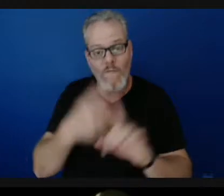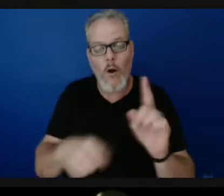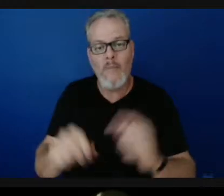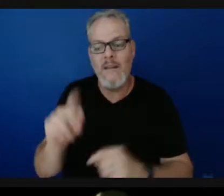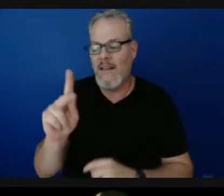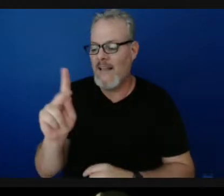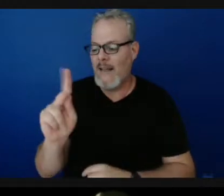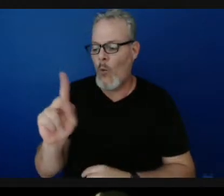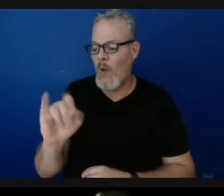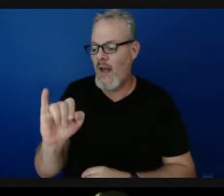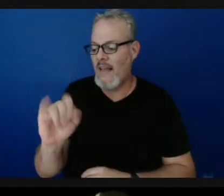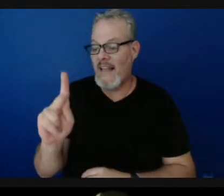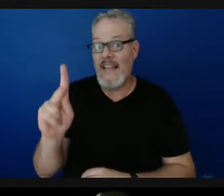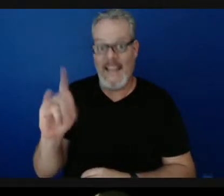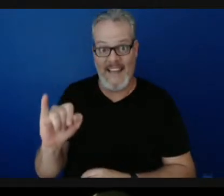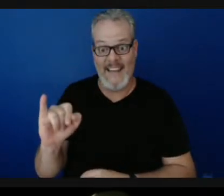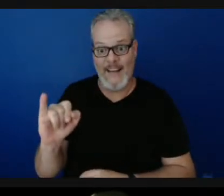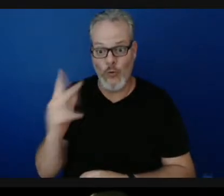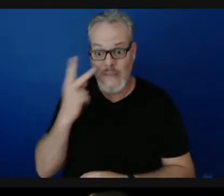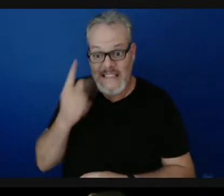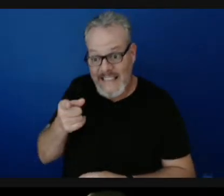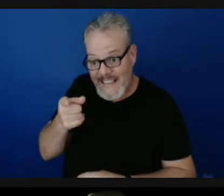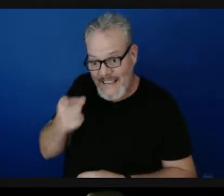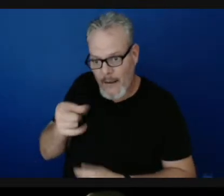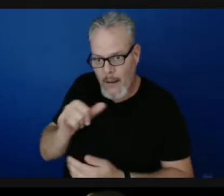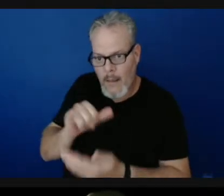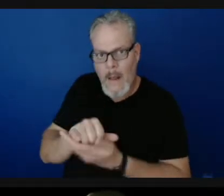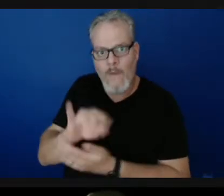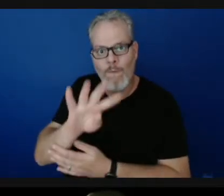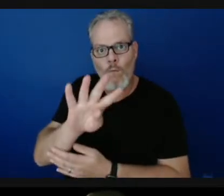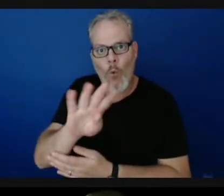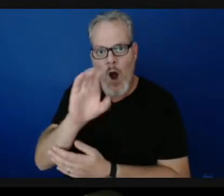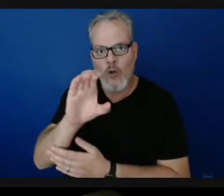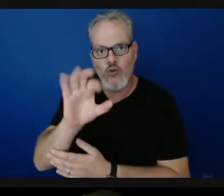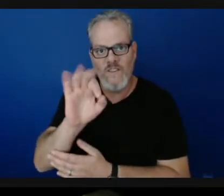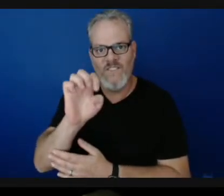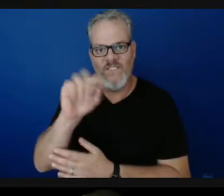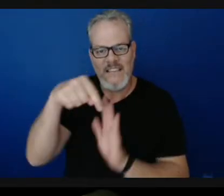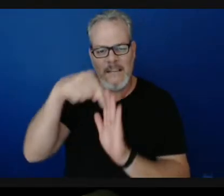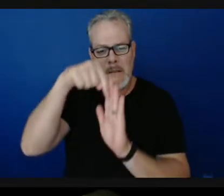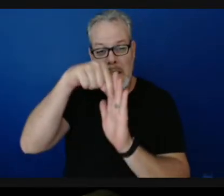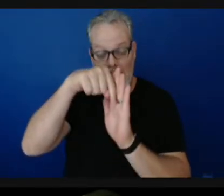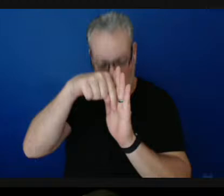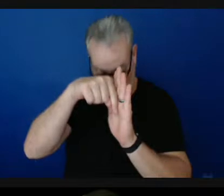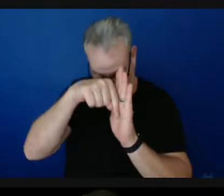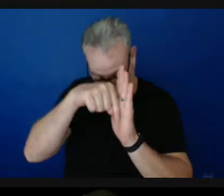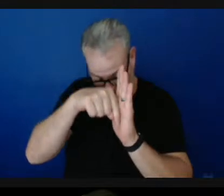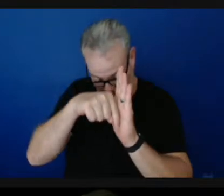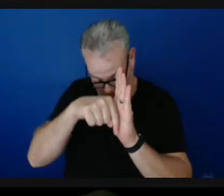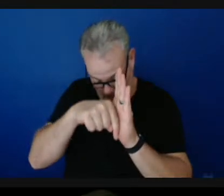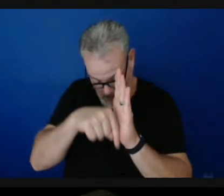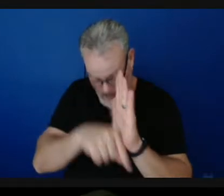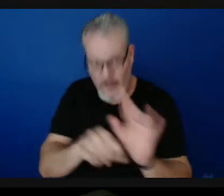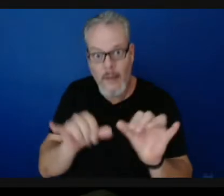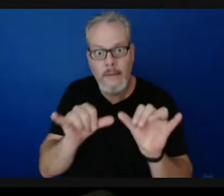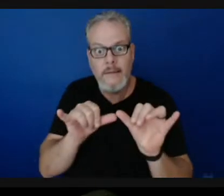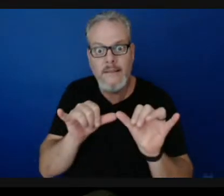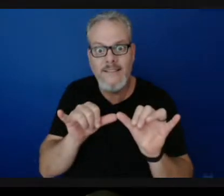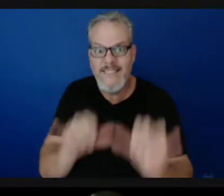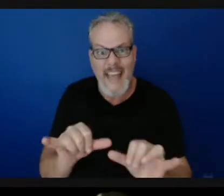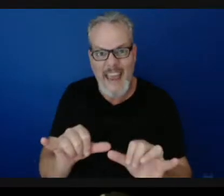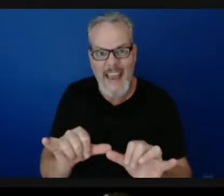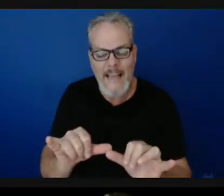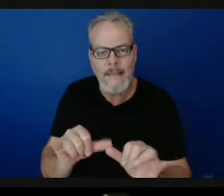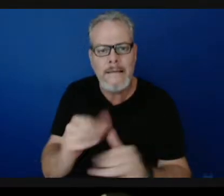drilled the lava lake that 400-foot depth of lava stayed partially liquid for 36